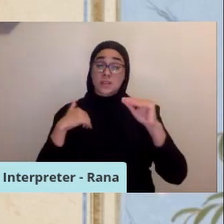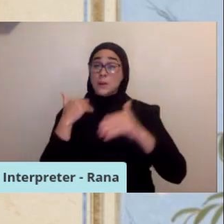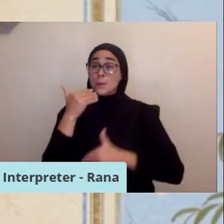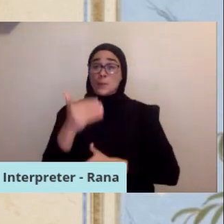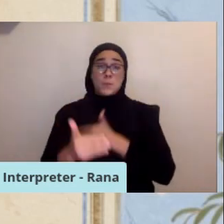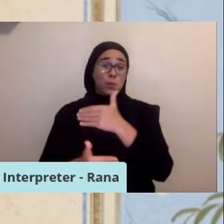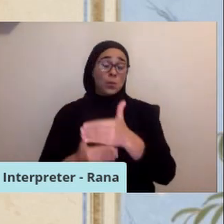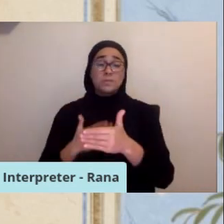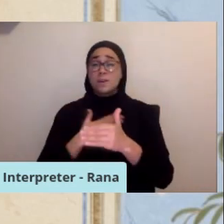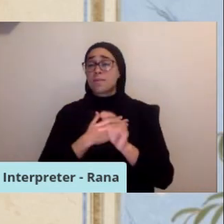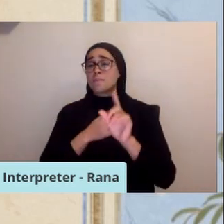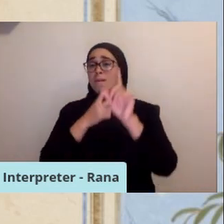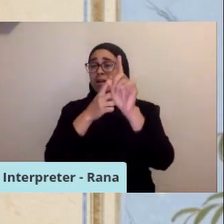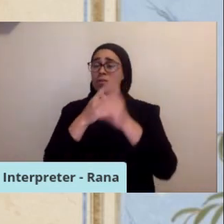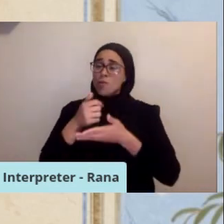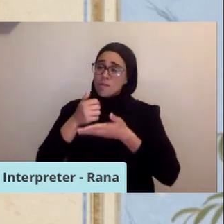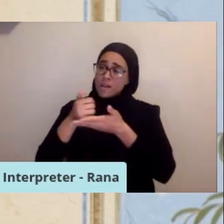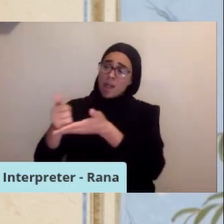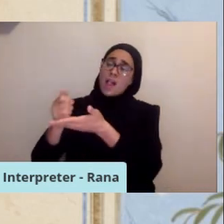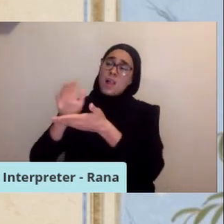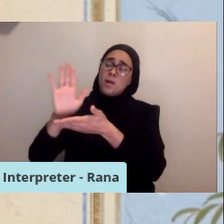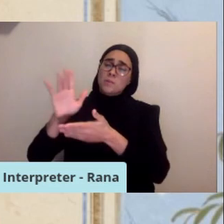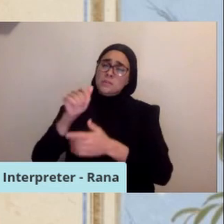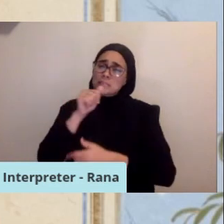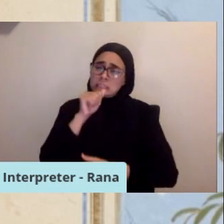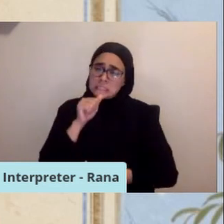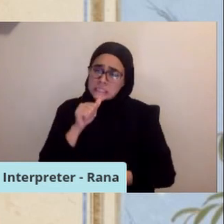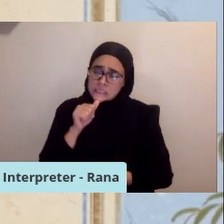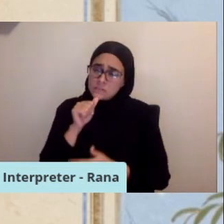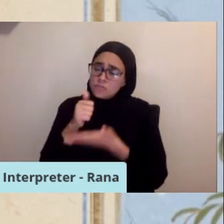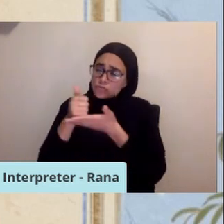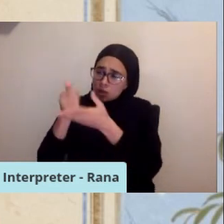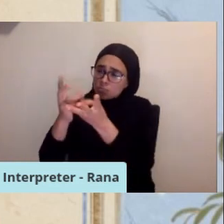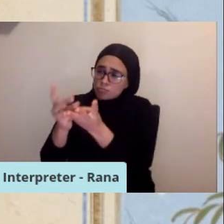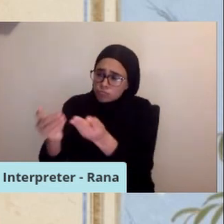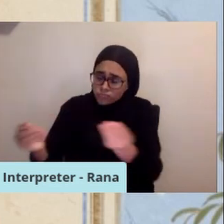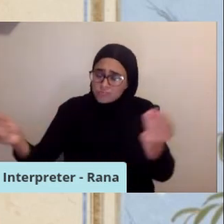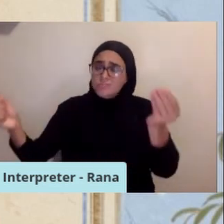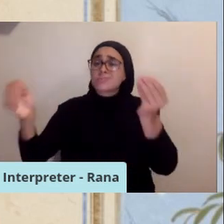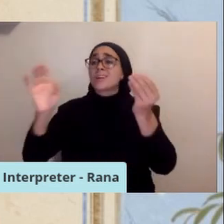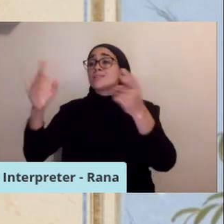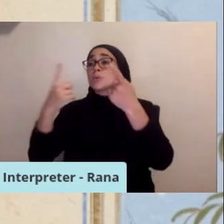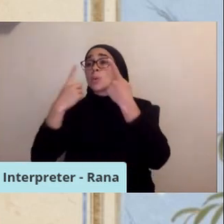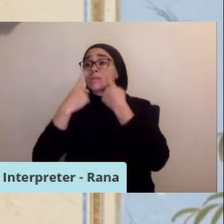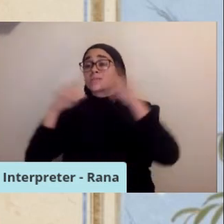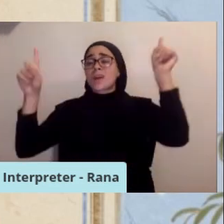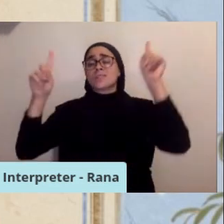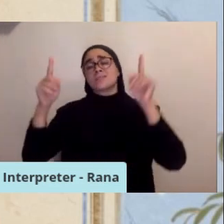alleviate your suffering and to rejoice at your successes.